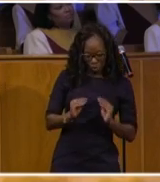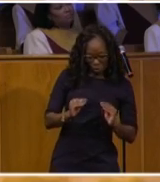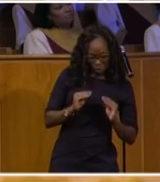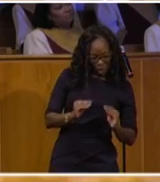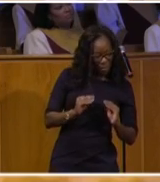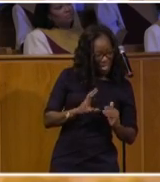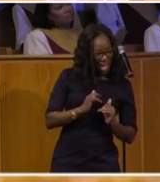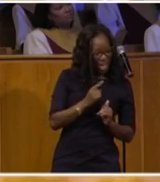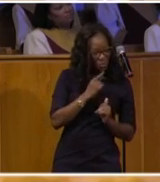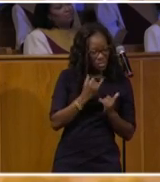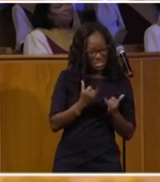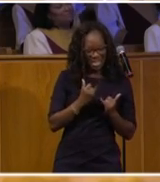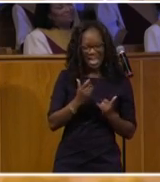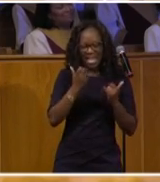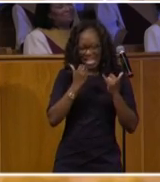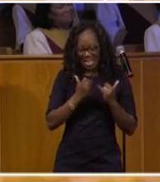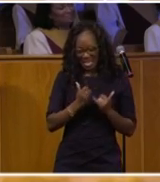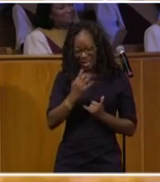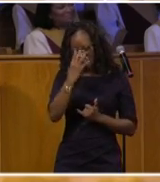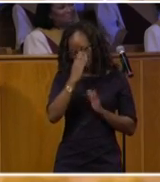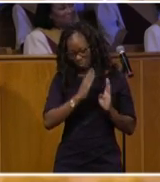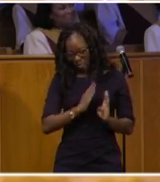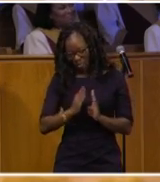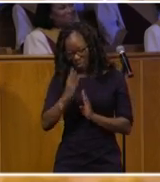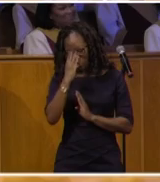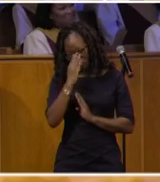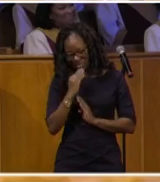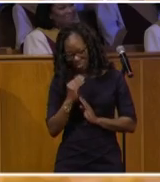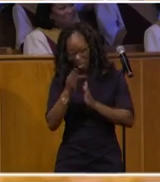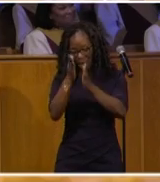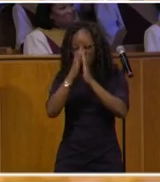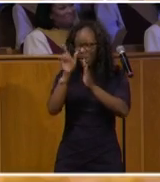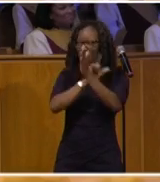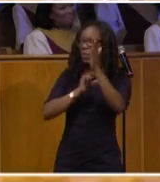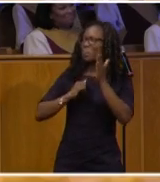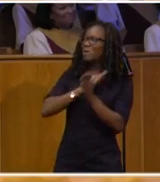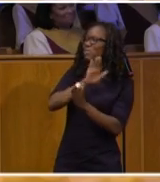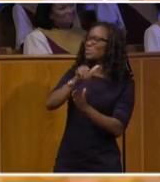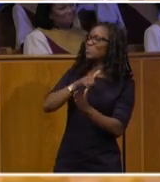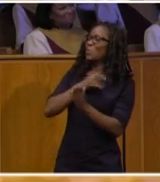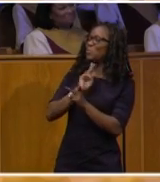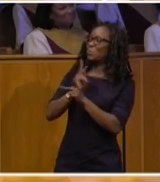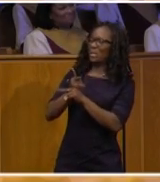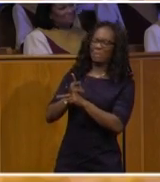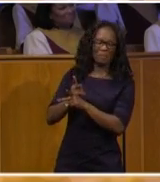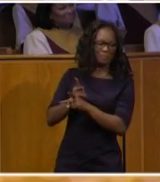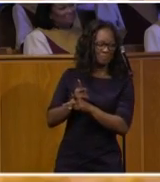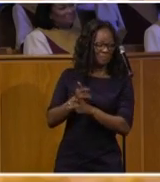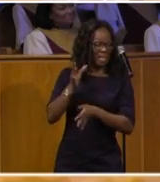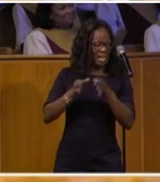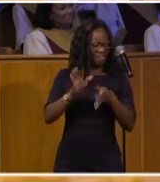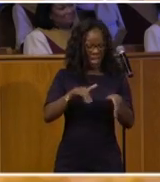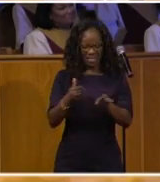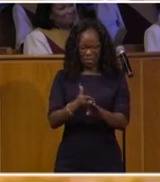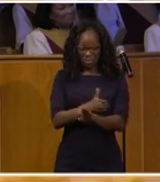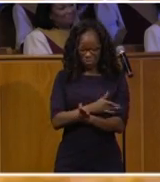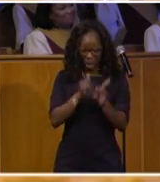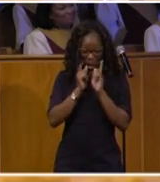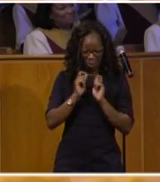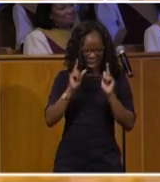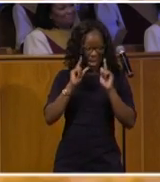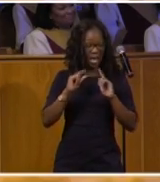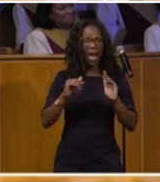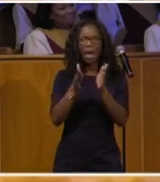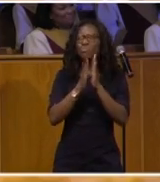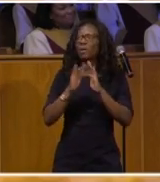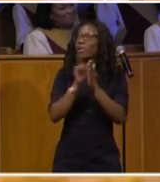say, now I lay me down to sleep. I pray the Lord my soul to keep. If I should die before I wake, I